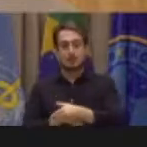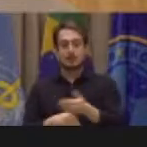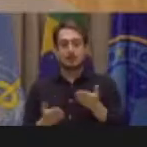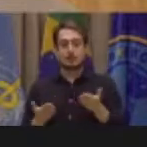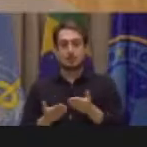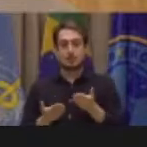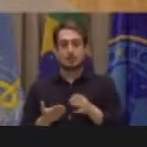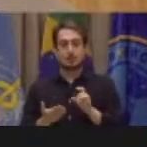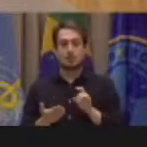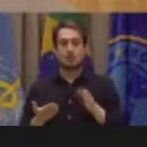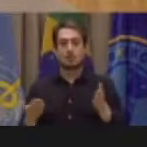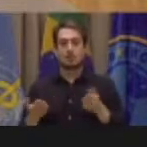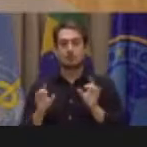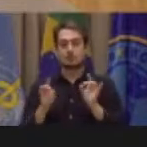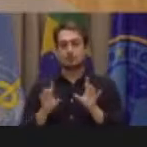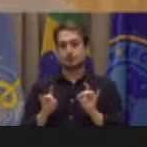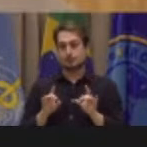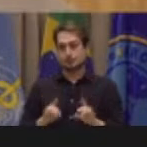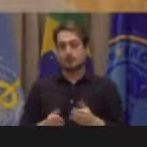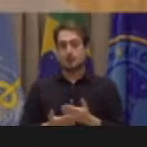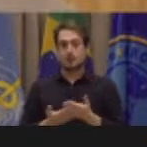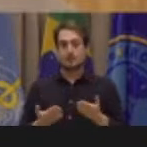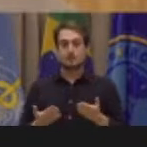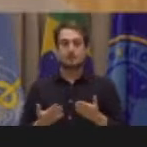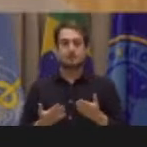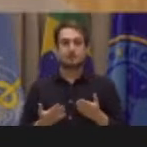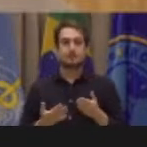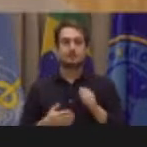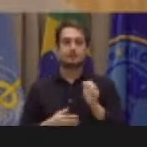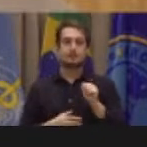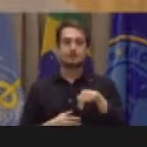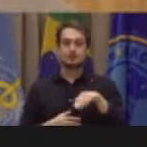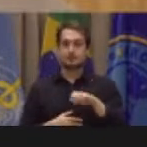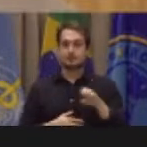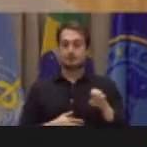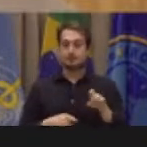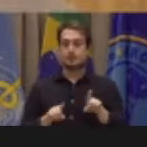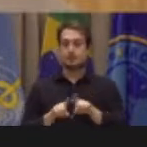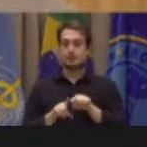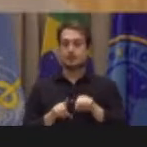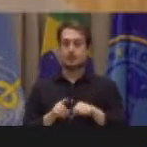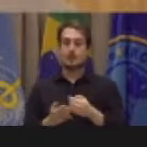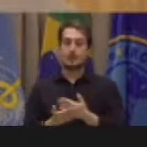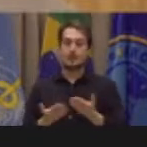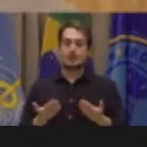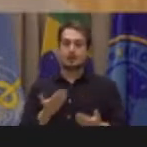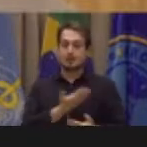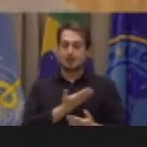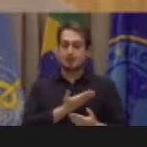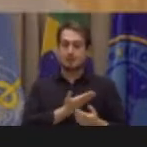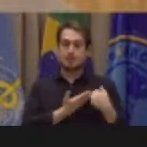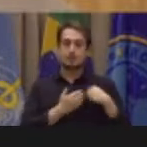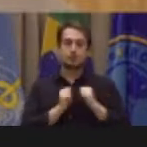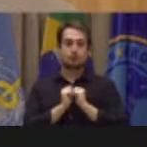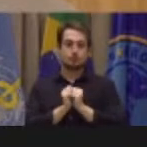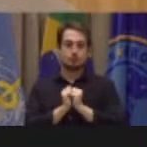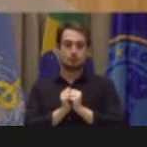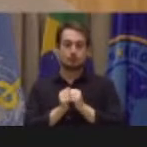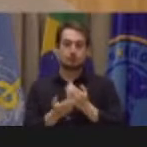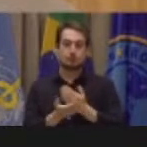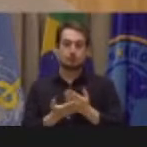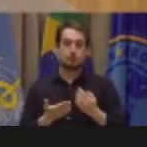persons that has worked, Rosane and Dr. Tapia, and also